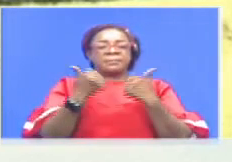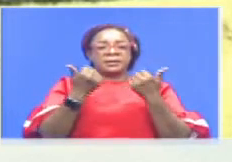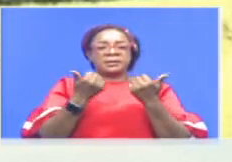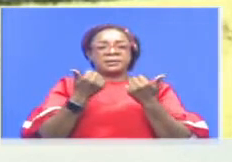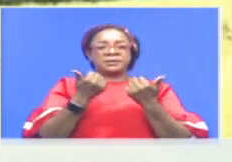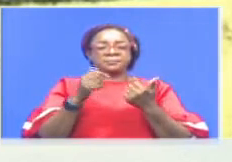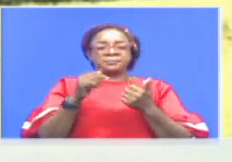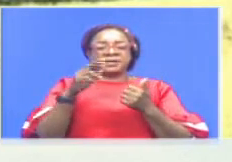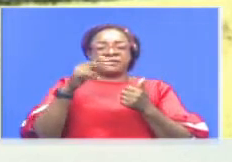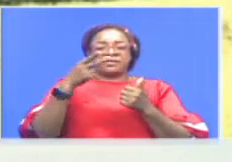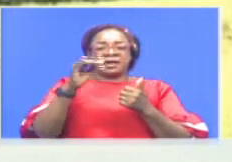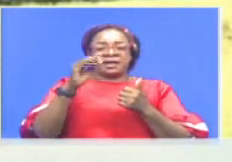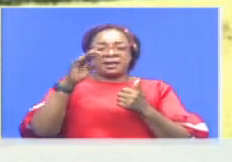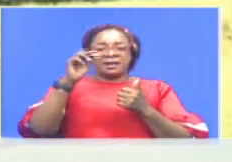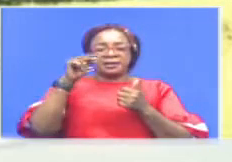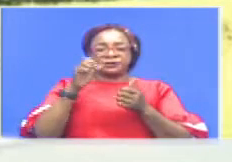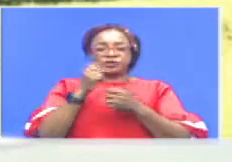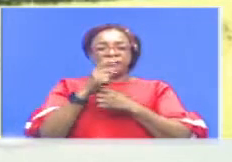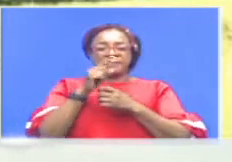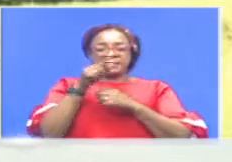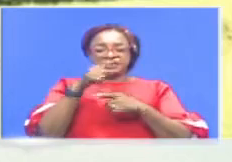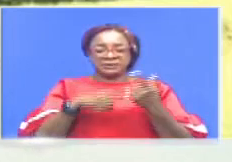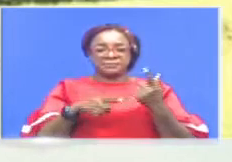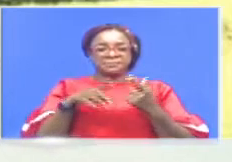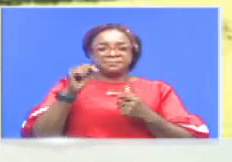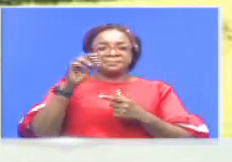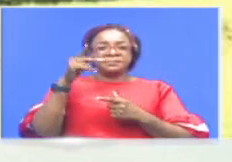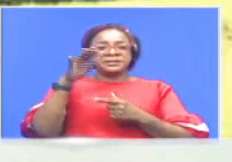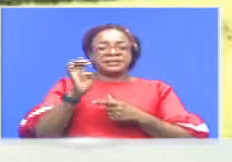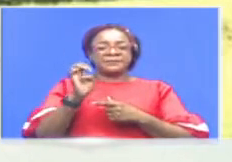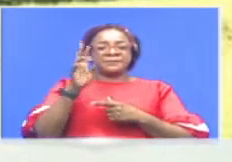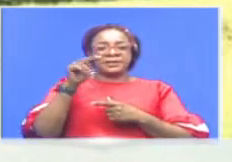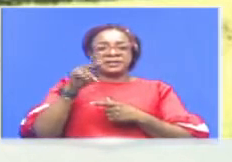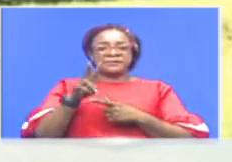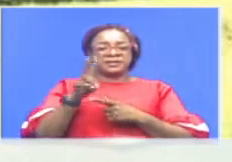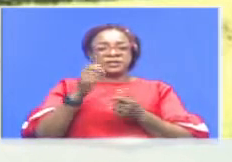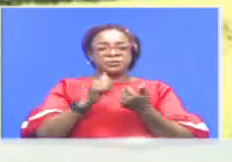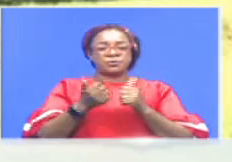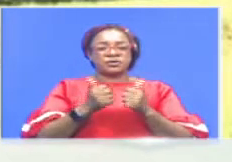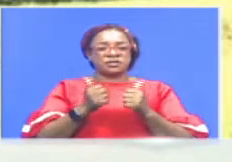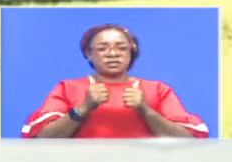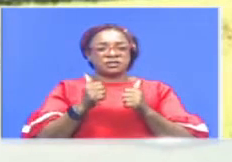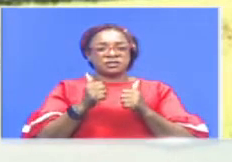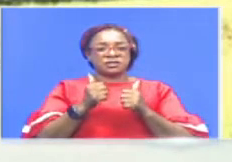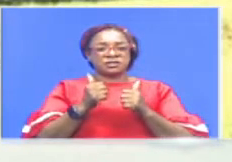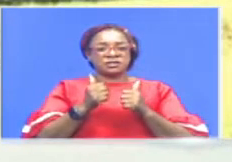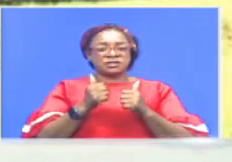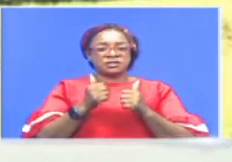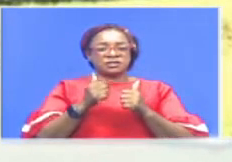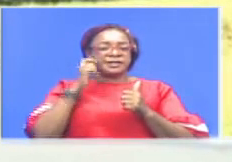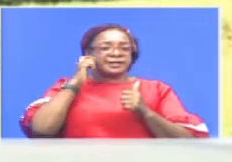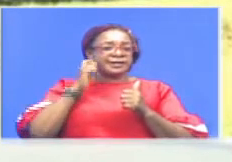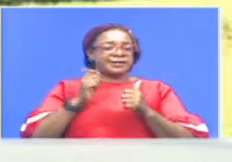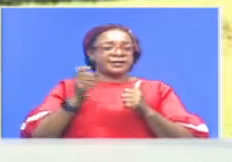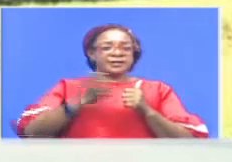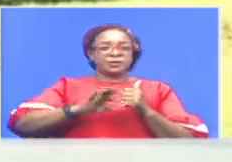in Thailand in November this year. Steve Keter, NTV Sport, in Tinderet, Nandi County.